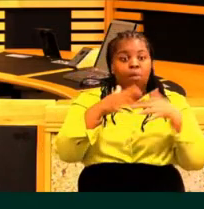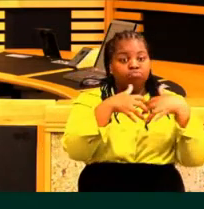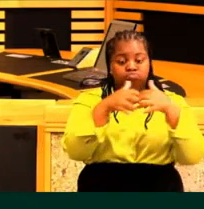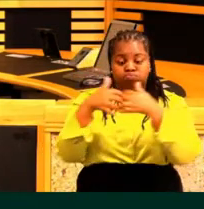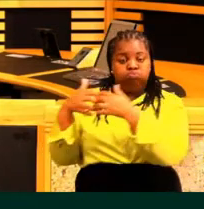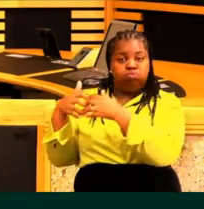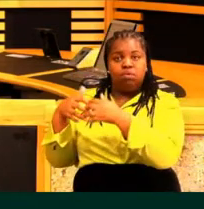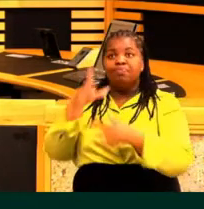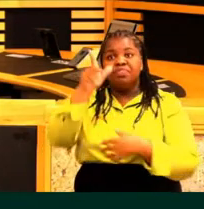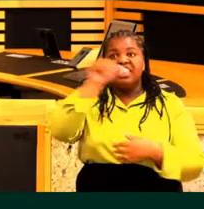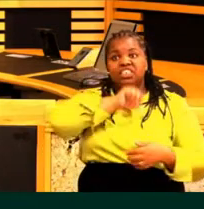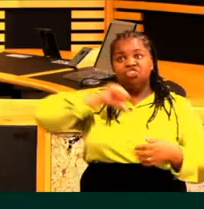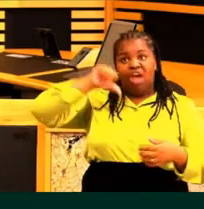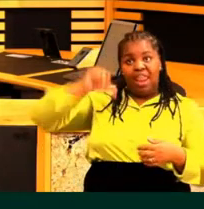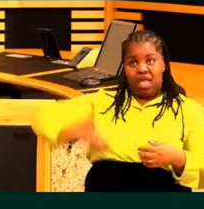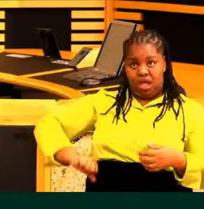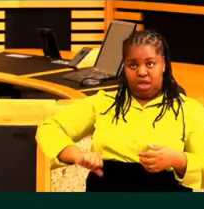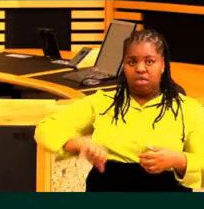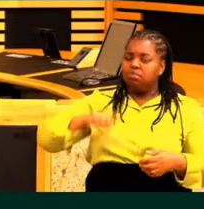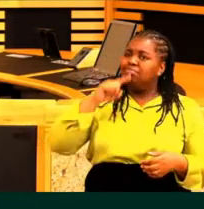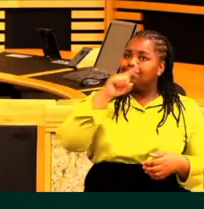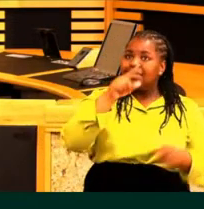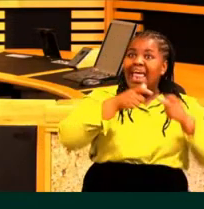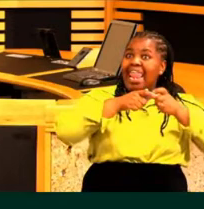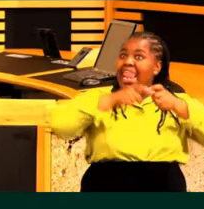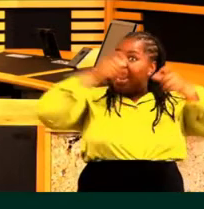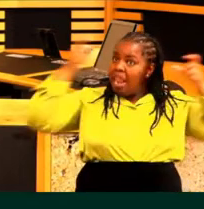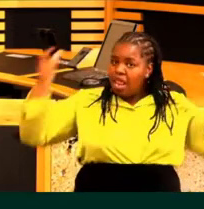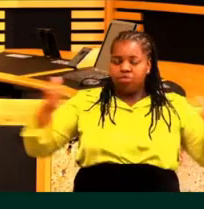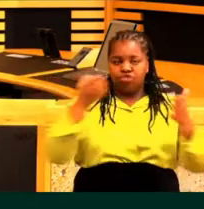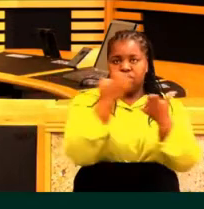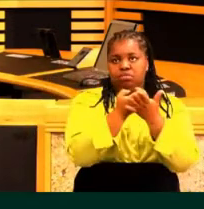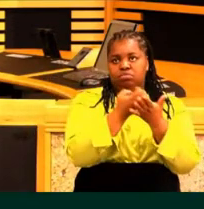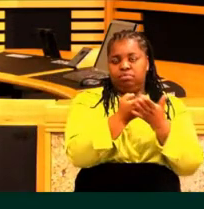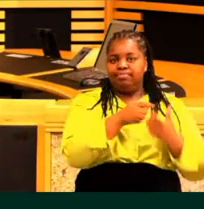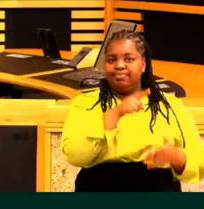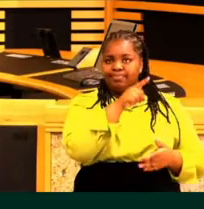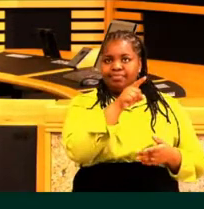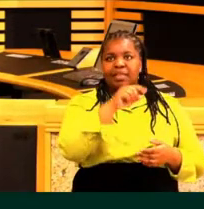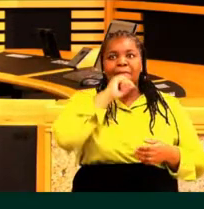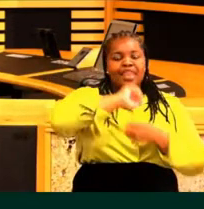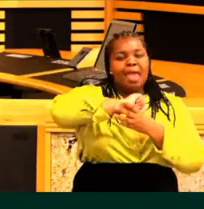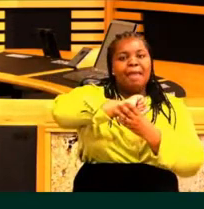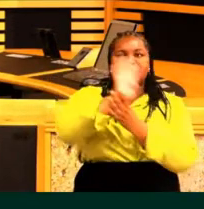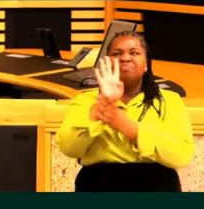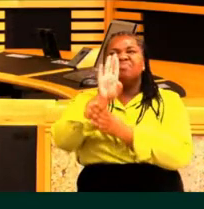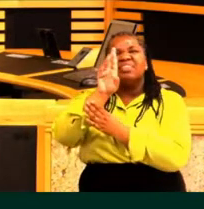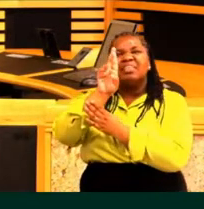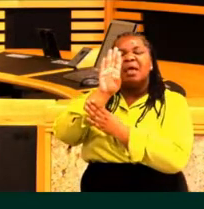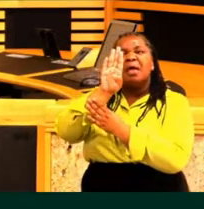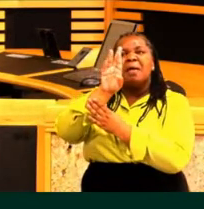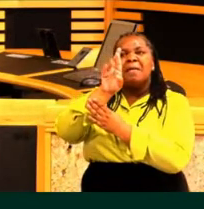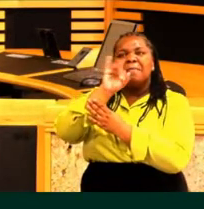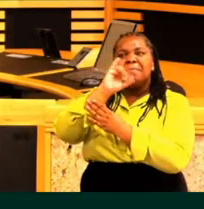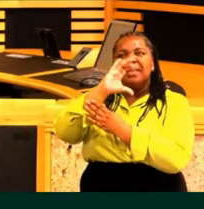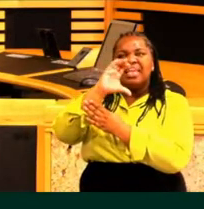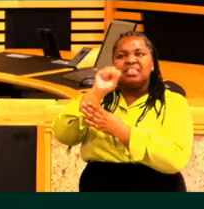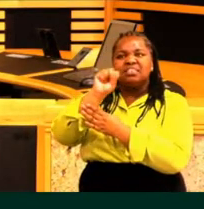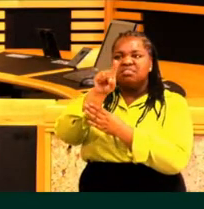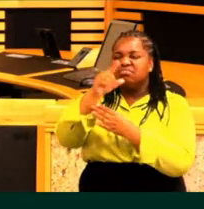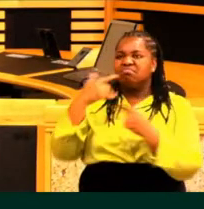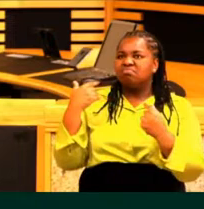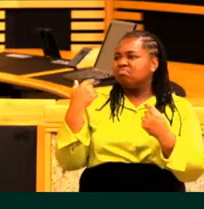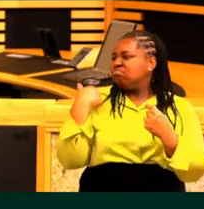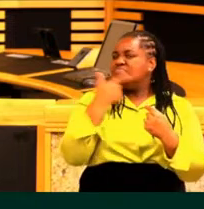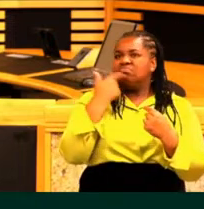in China which is the largest economy in the brics countries which were hosting as a country